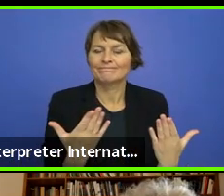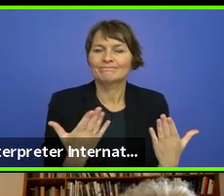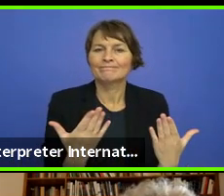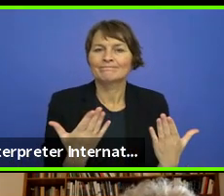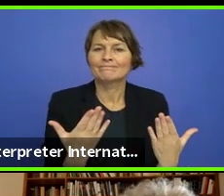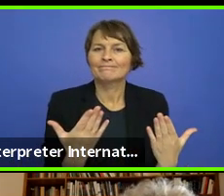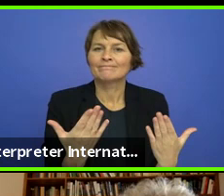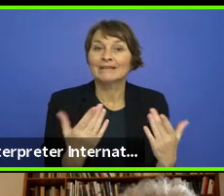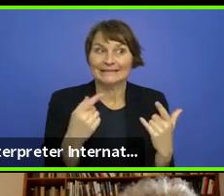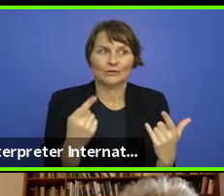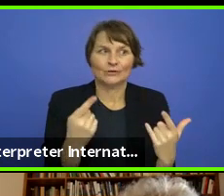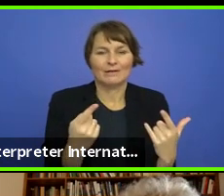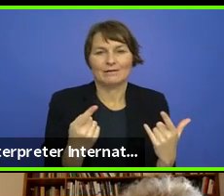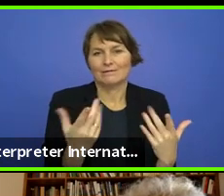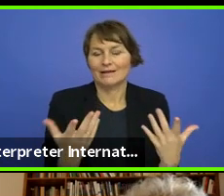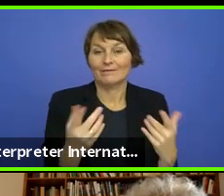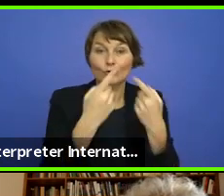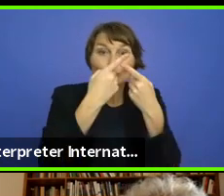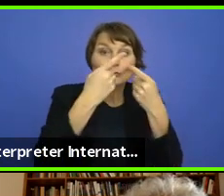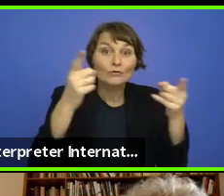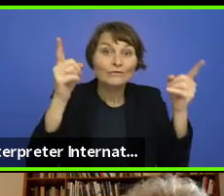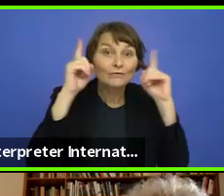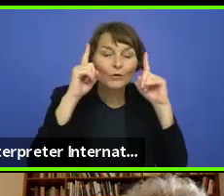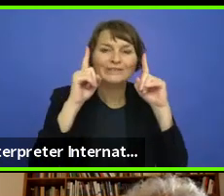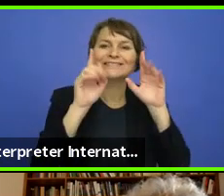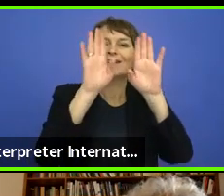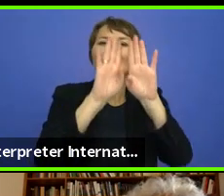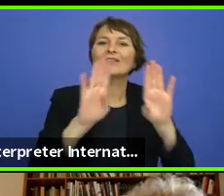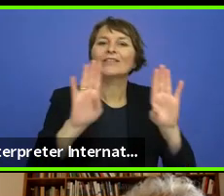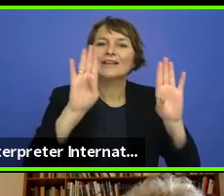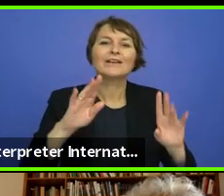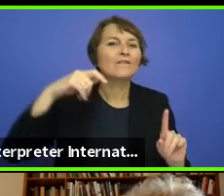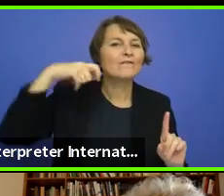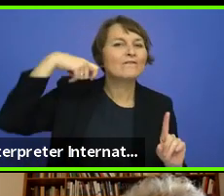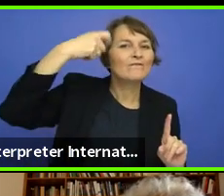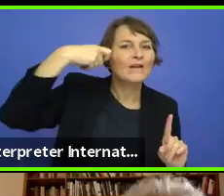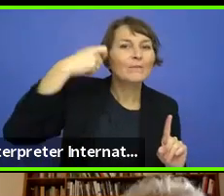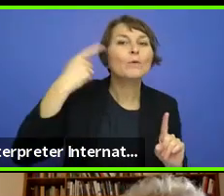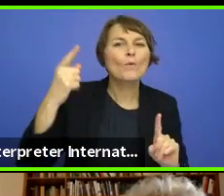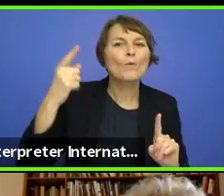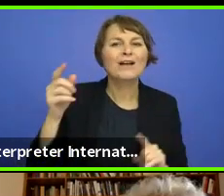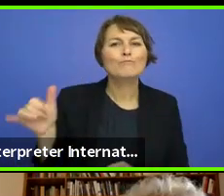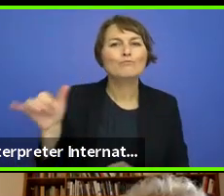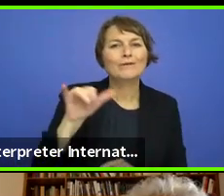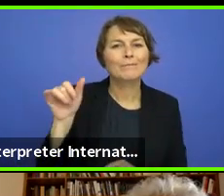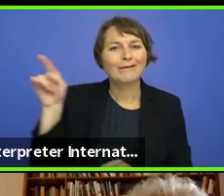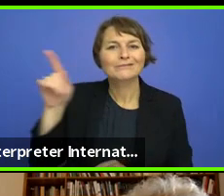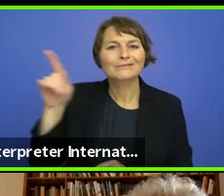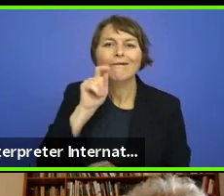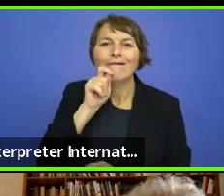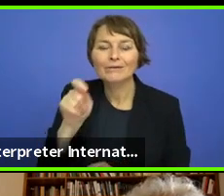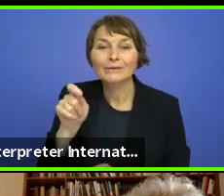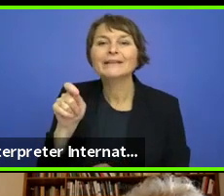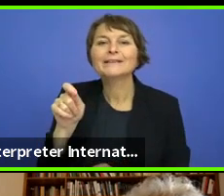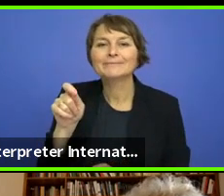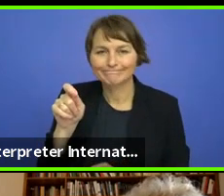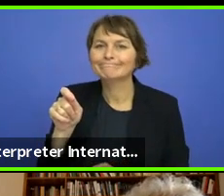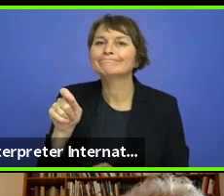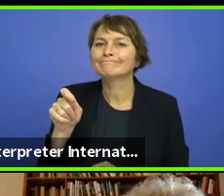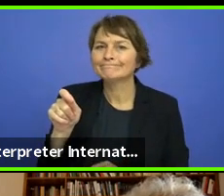we have currently in the University for Theater and Film in Budapest, where actually, and now coming to the describing